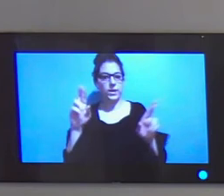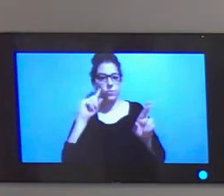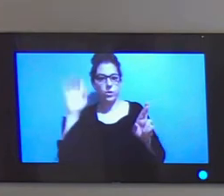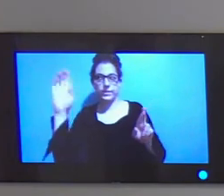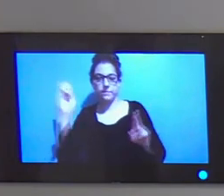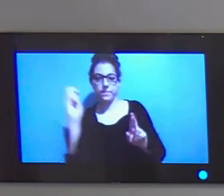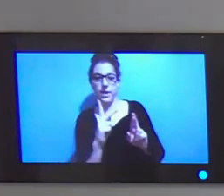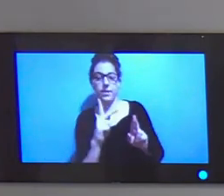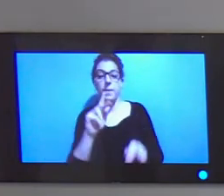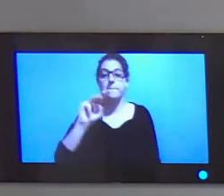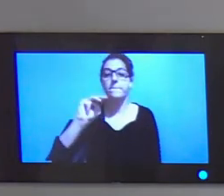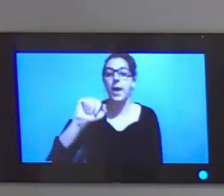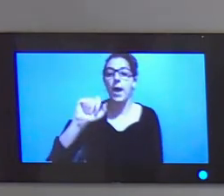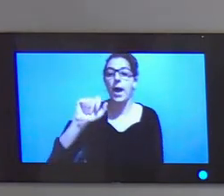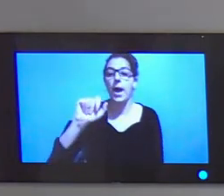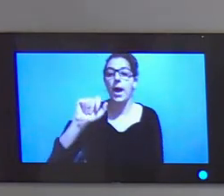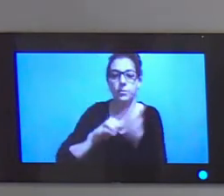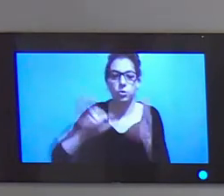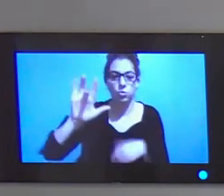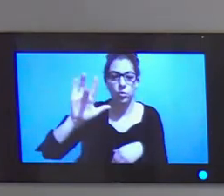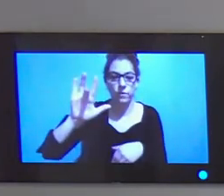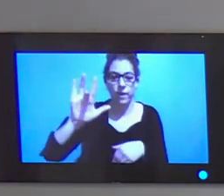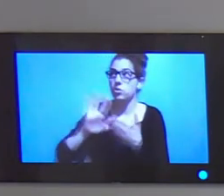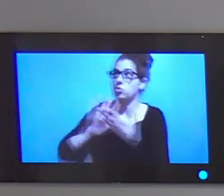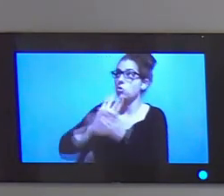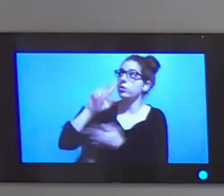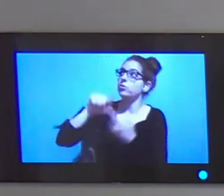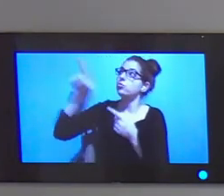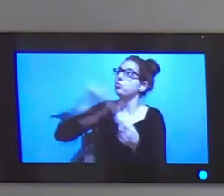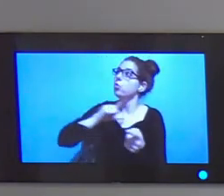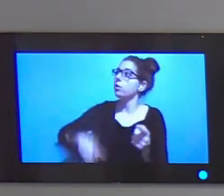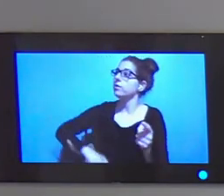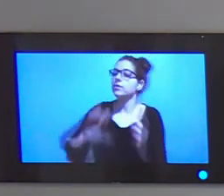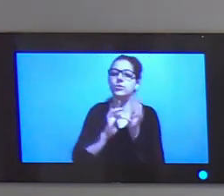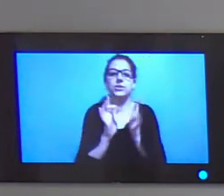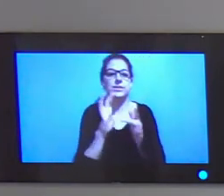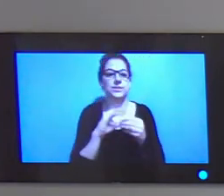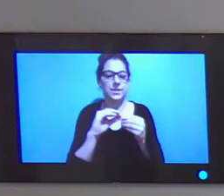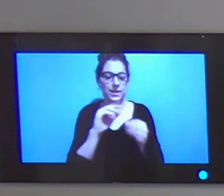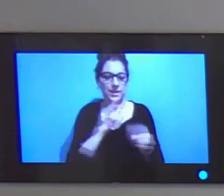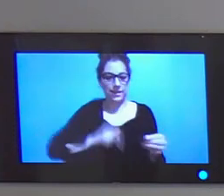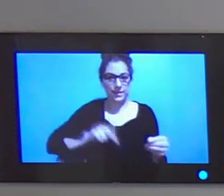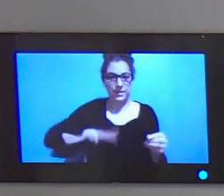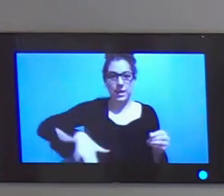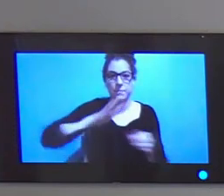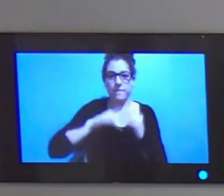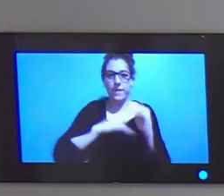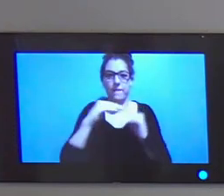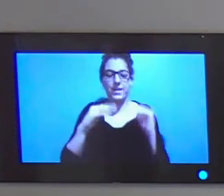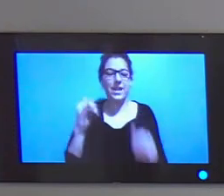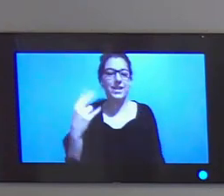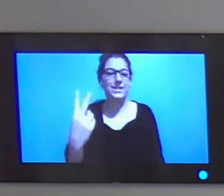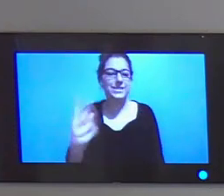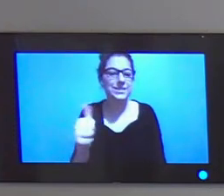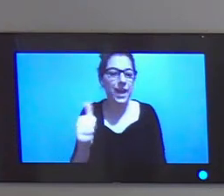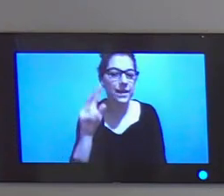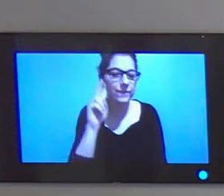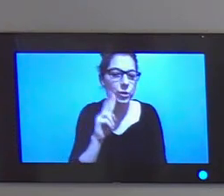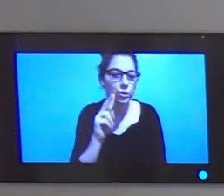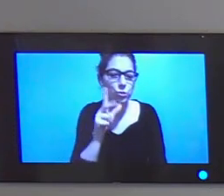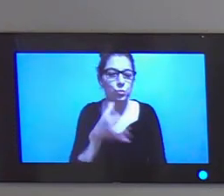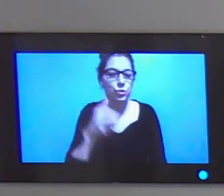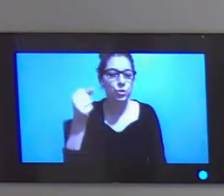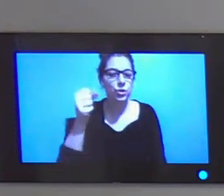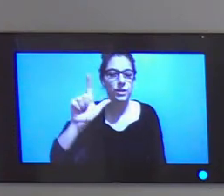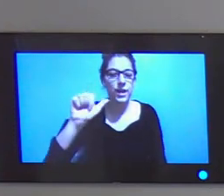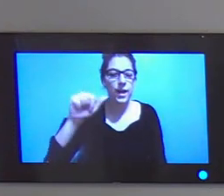chapter. Glory to you, O Lord. Jesus said, "The kingdom of heaven will be like 10 virgins who took their lamps and went to meet the